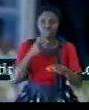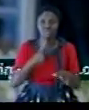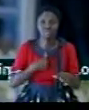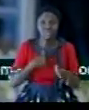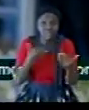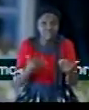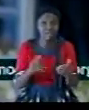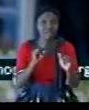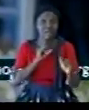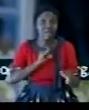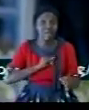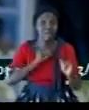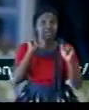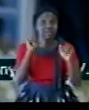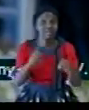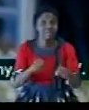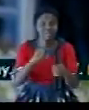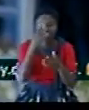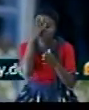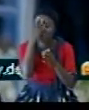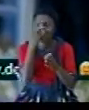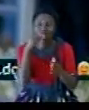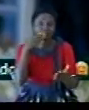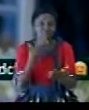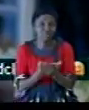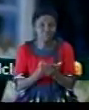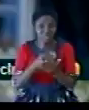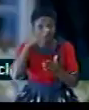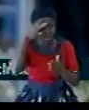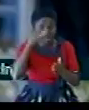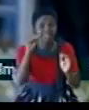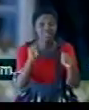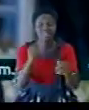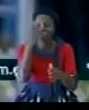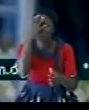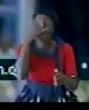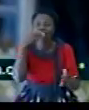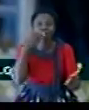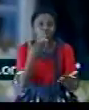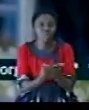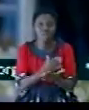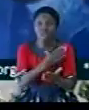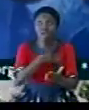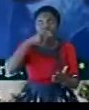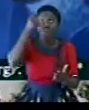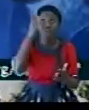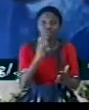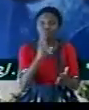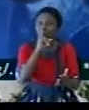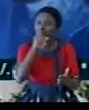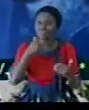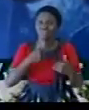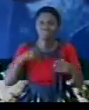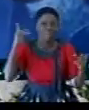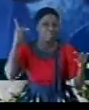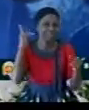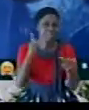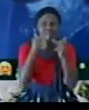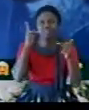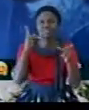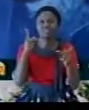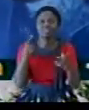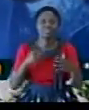well. I wake up soundly. And God truly has perfected it. Glory be to his holy